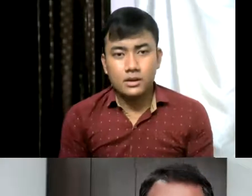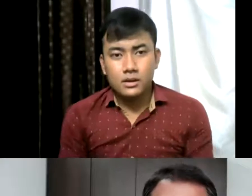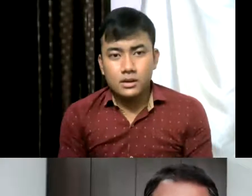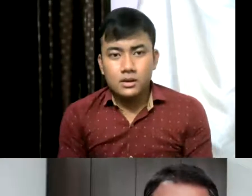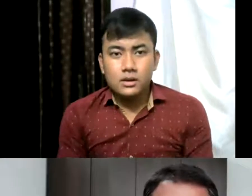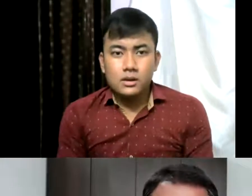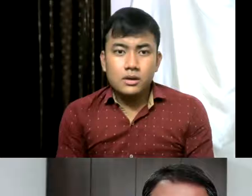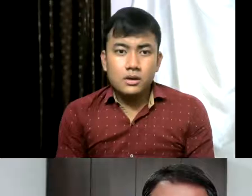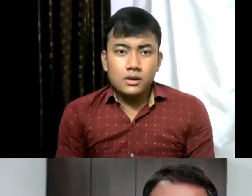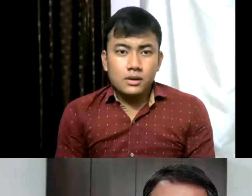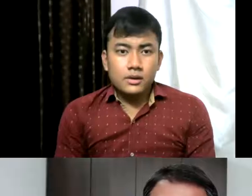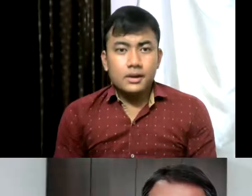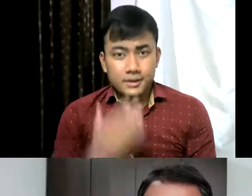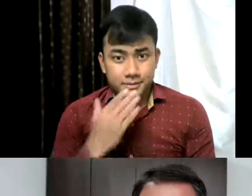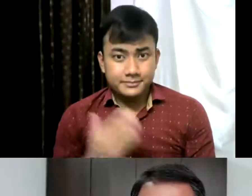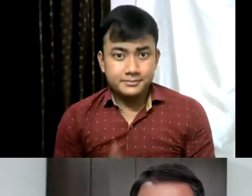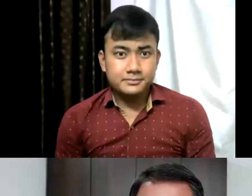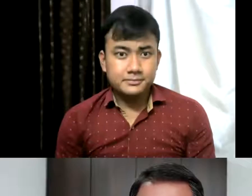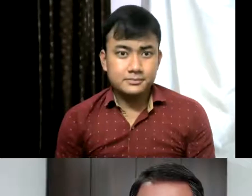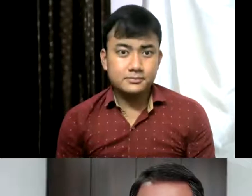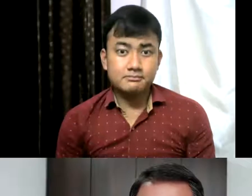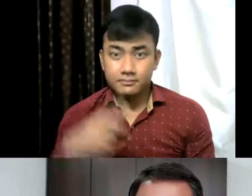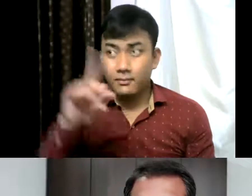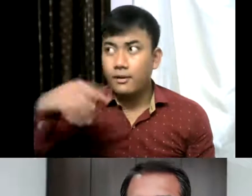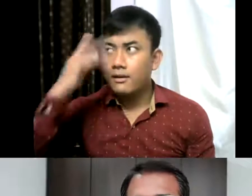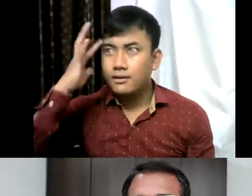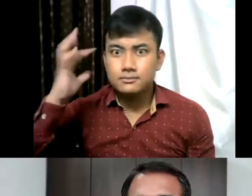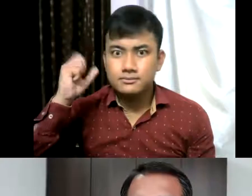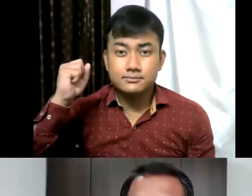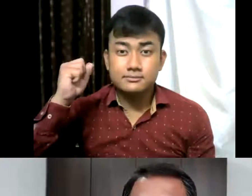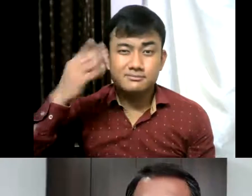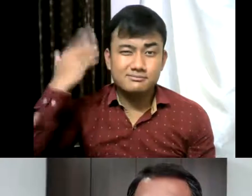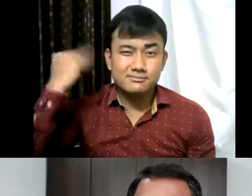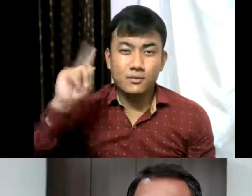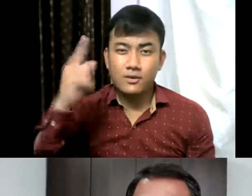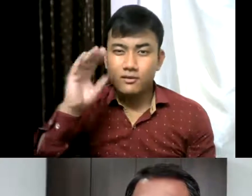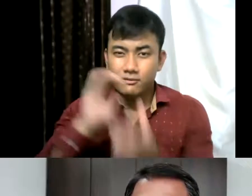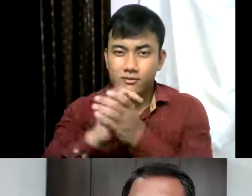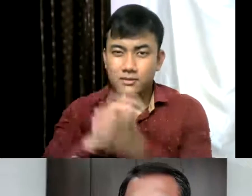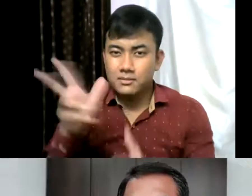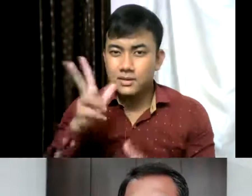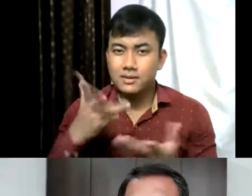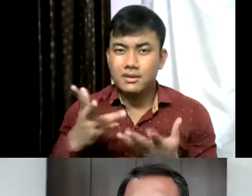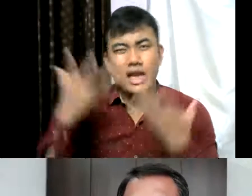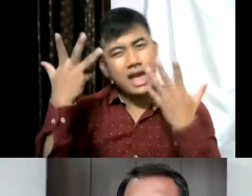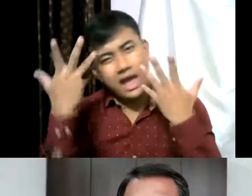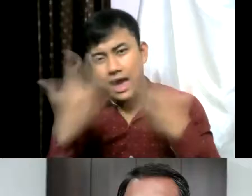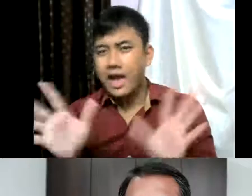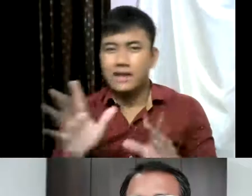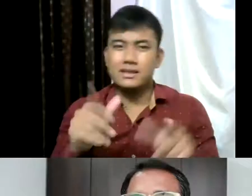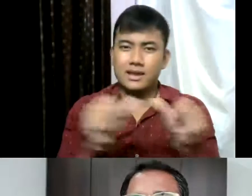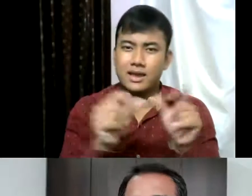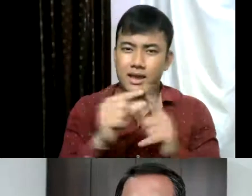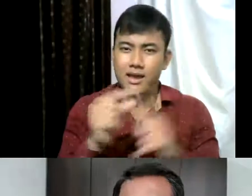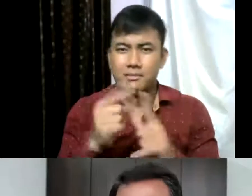Thank you, Dhiren. Actually, that reminds me of something that a friend of mine used to say, that any app can be a dating app if you're interested enough. And I